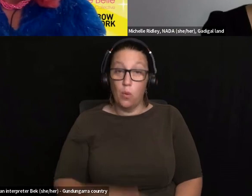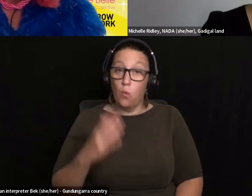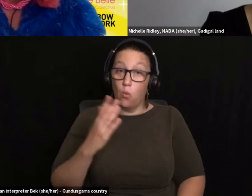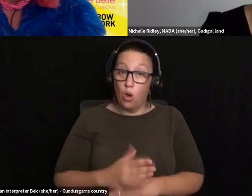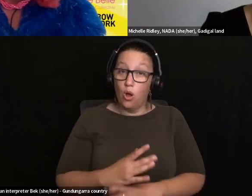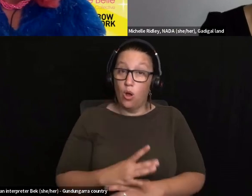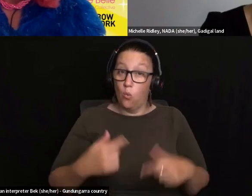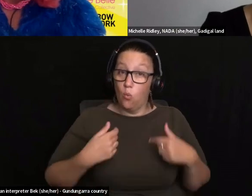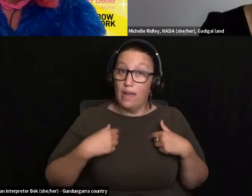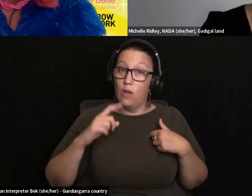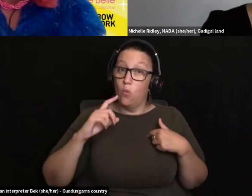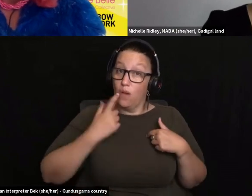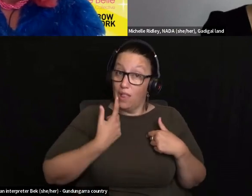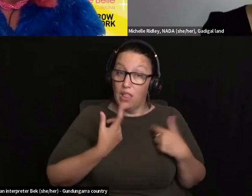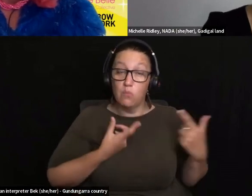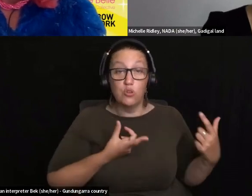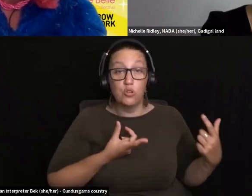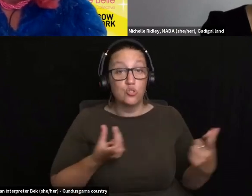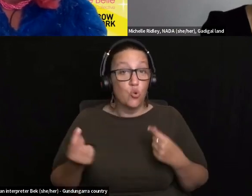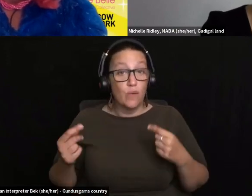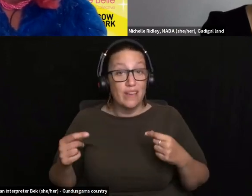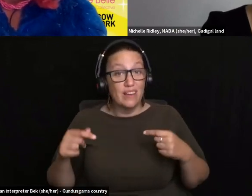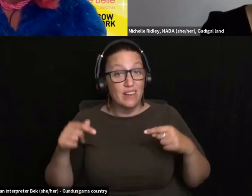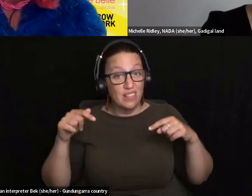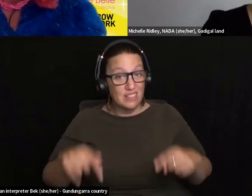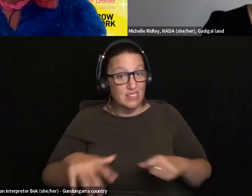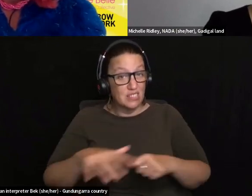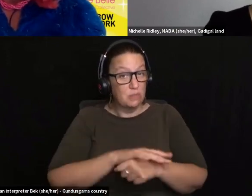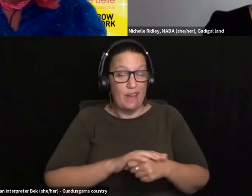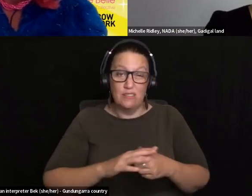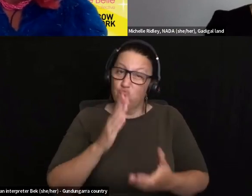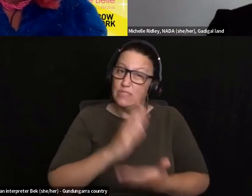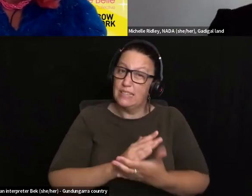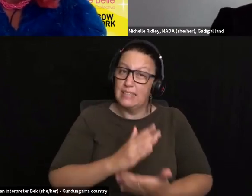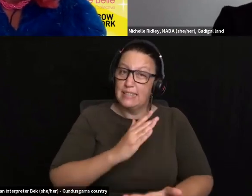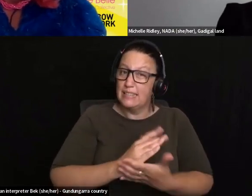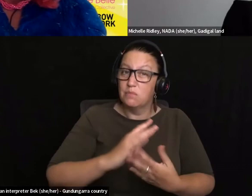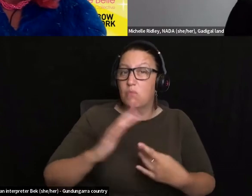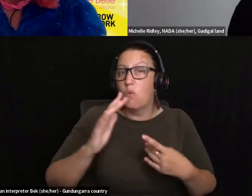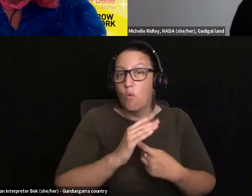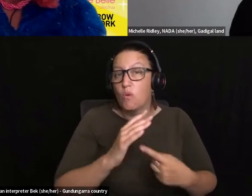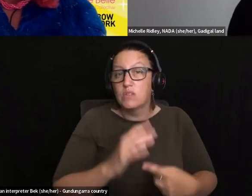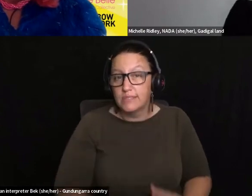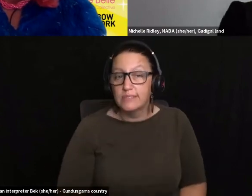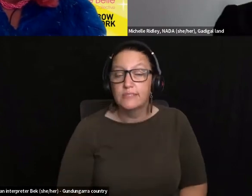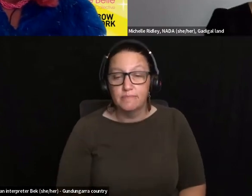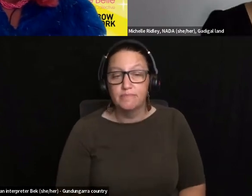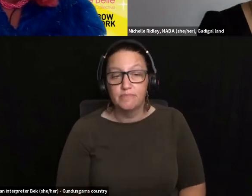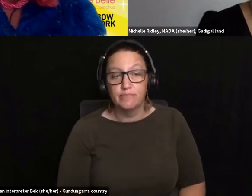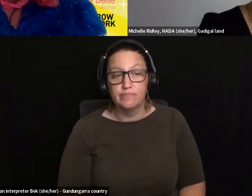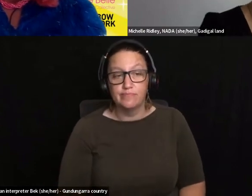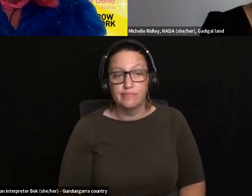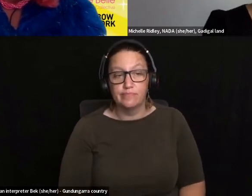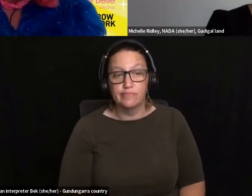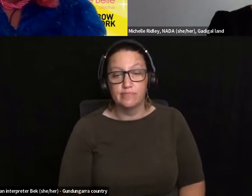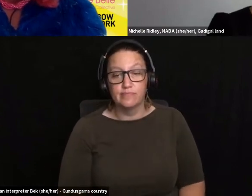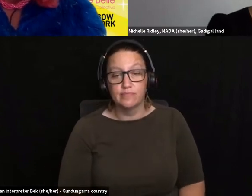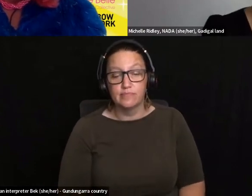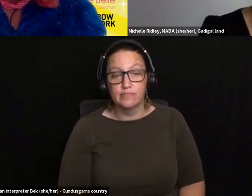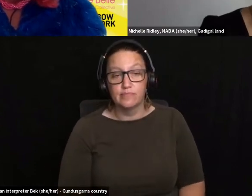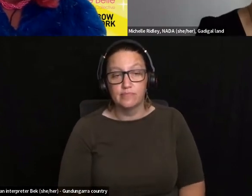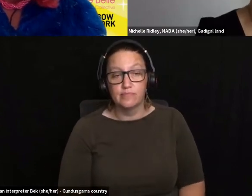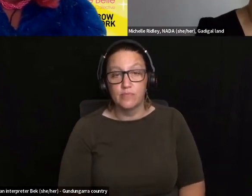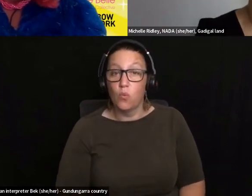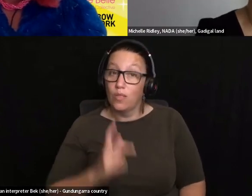doing in this really important work in this area, and the forum coming up that will be run by our Gender and